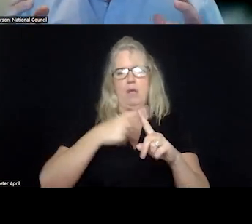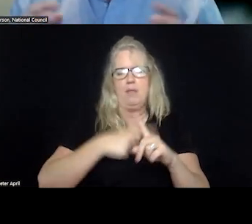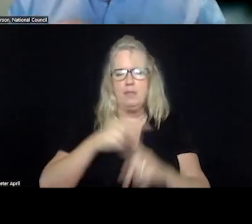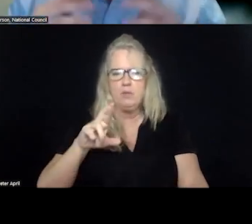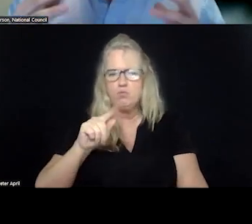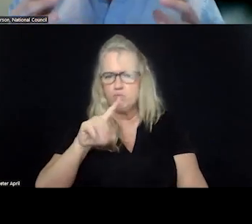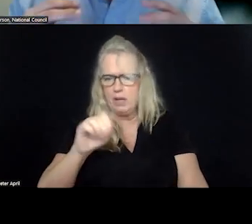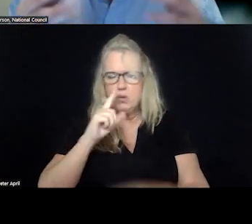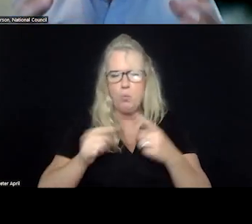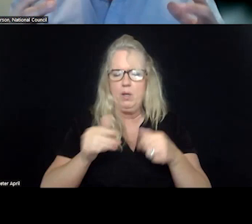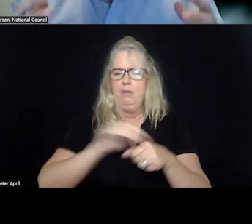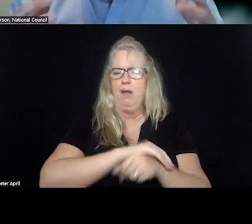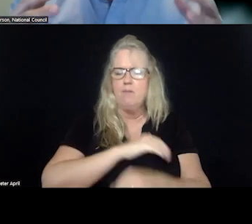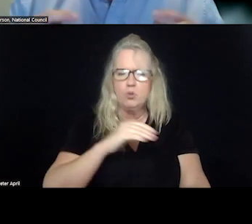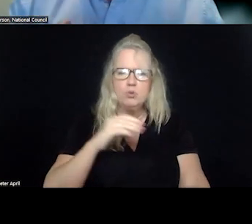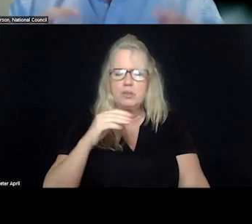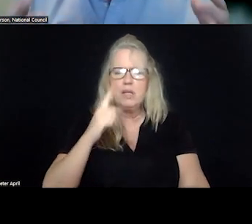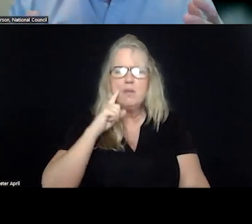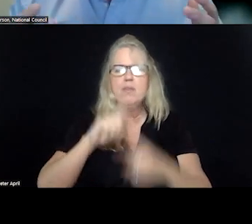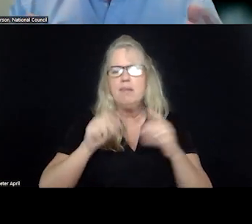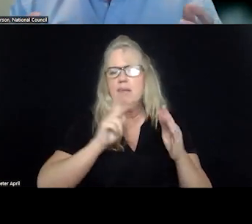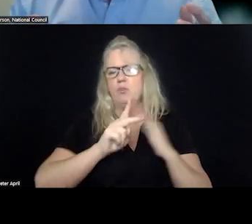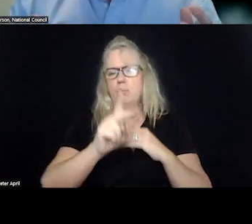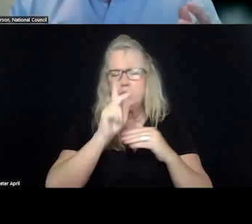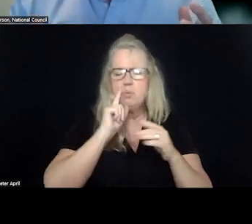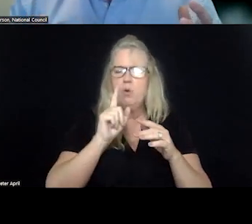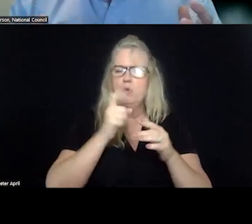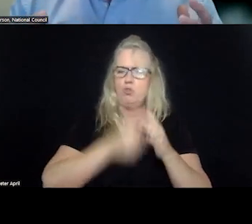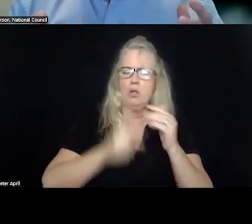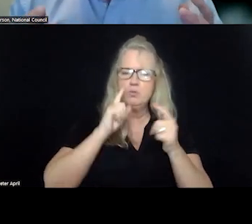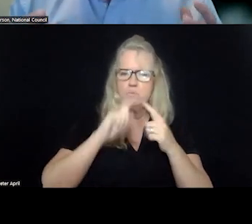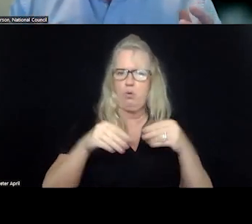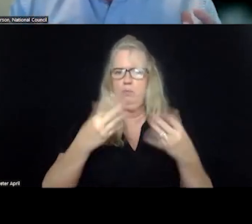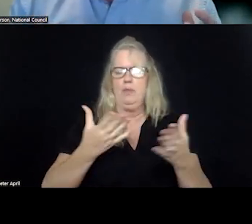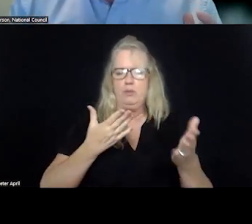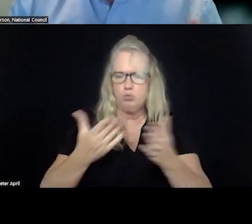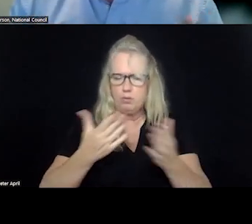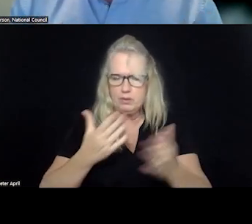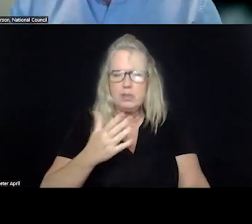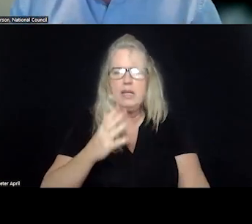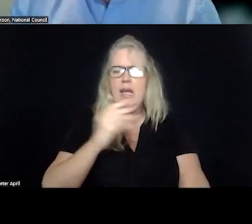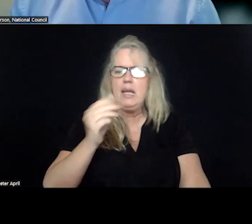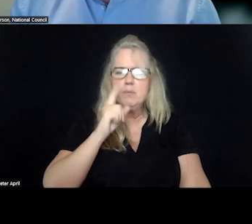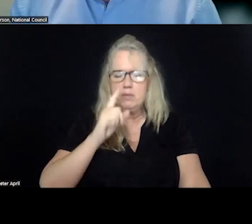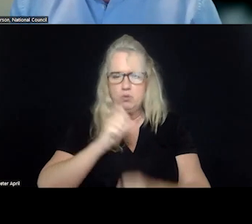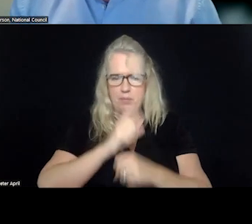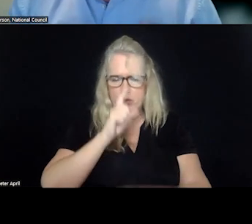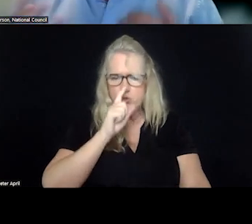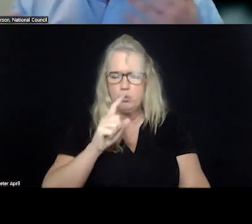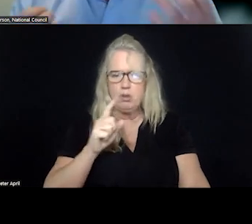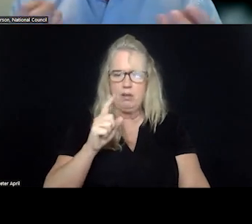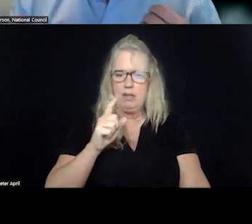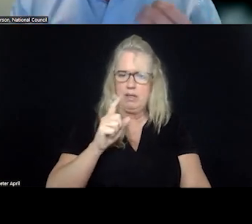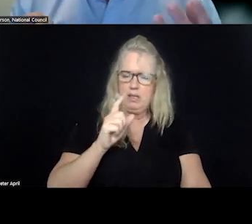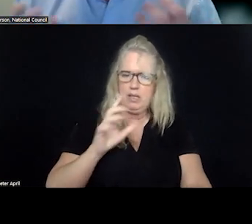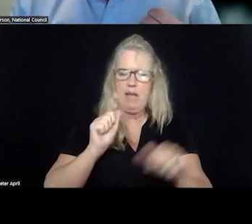that covers the anticipated cost of delivering services in that area. So it makes sure that clinics aren't running in the red and aren't having to